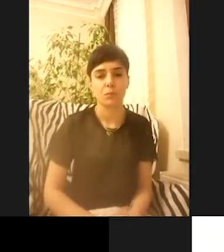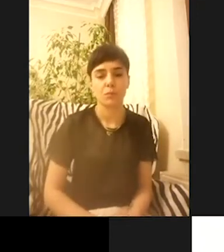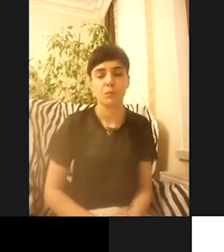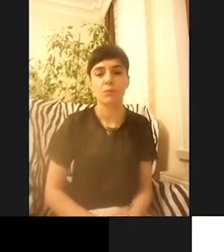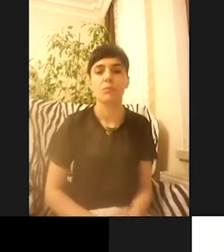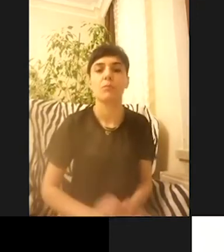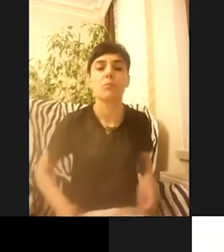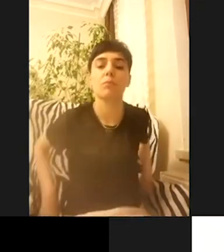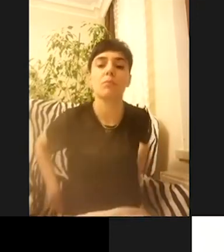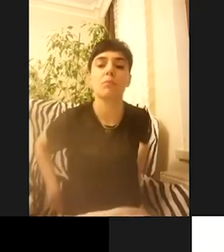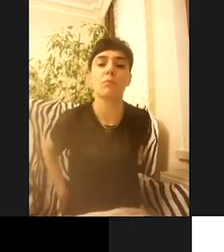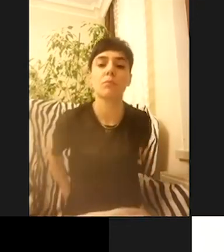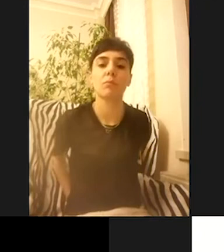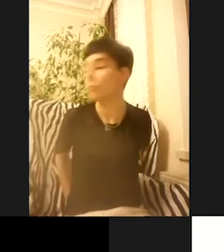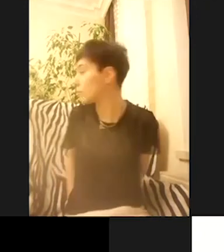we